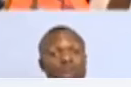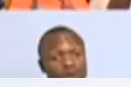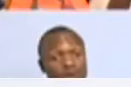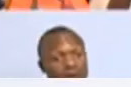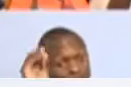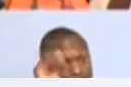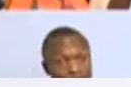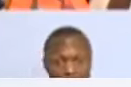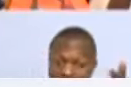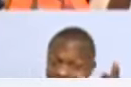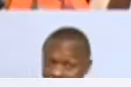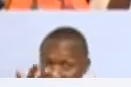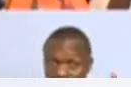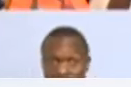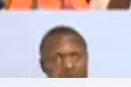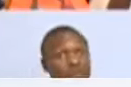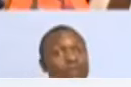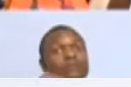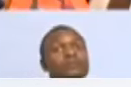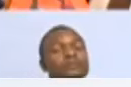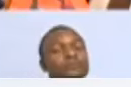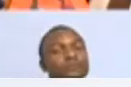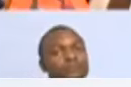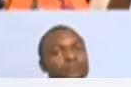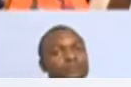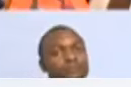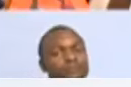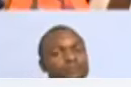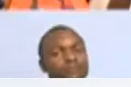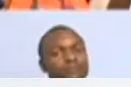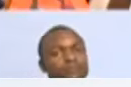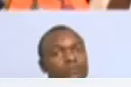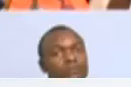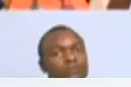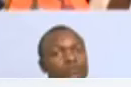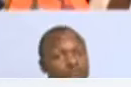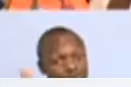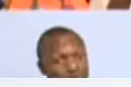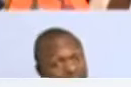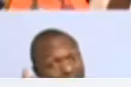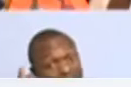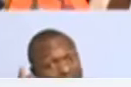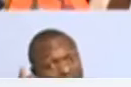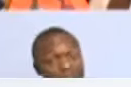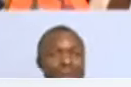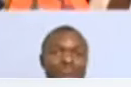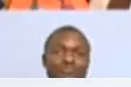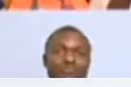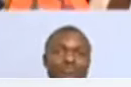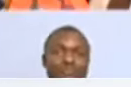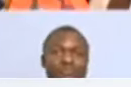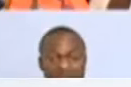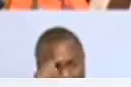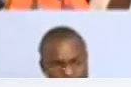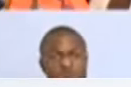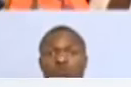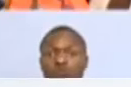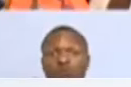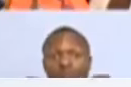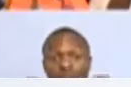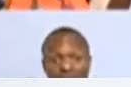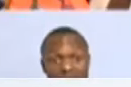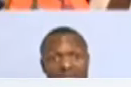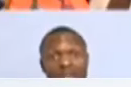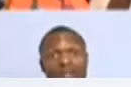a nation from a smartphone based on falsehoods. When the